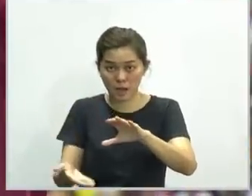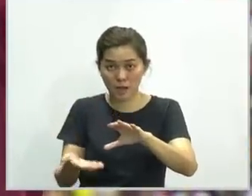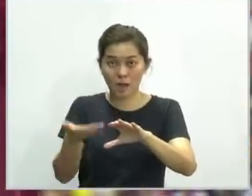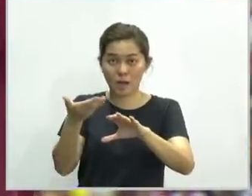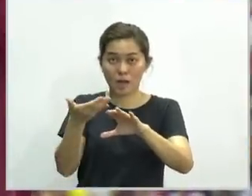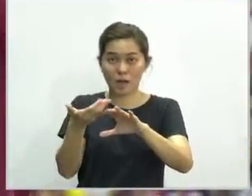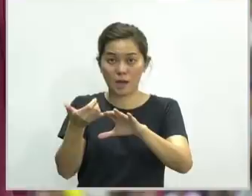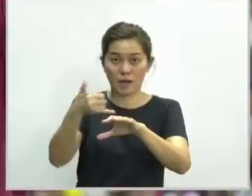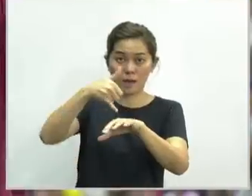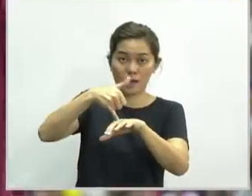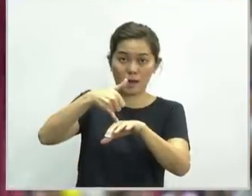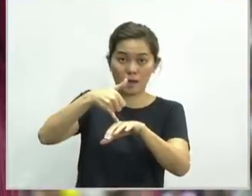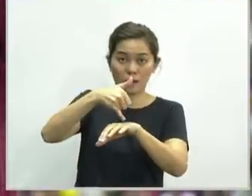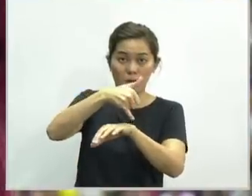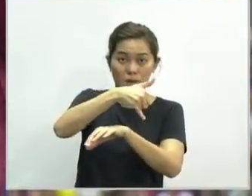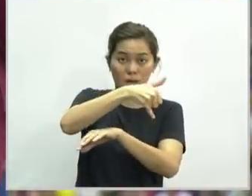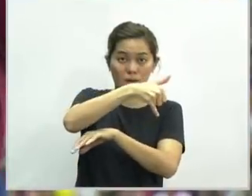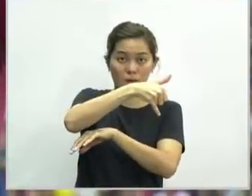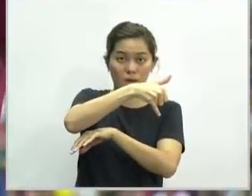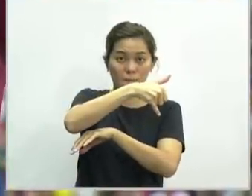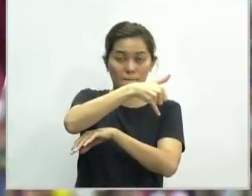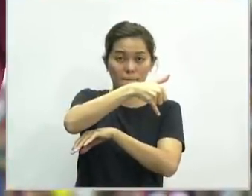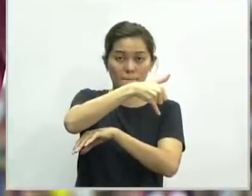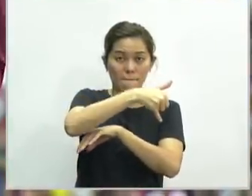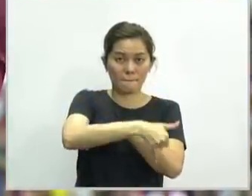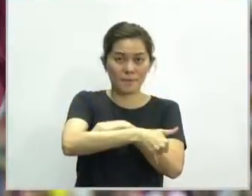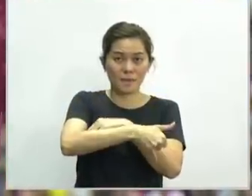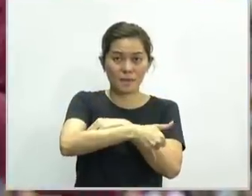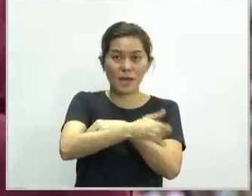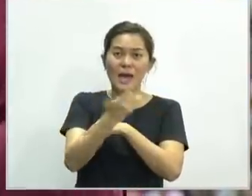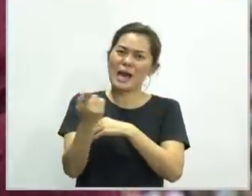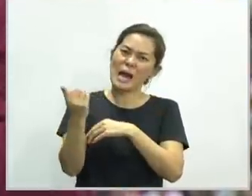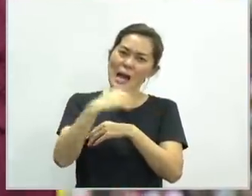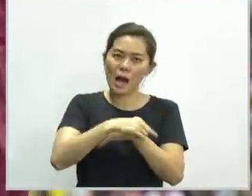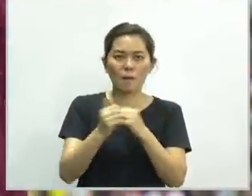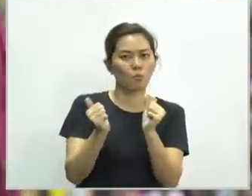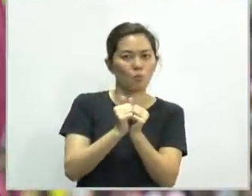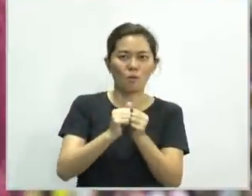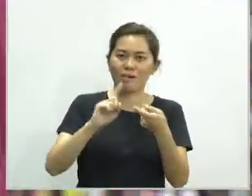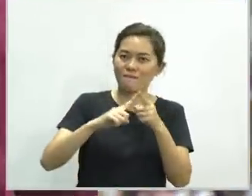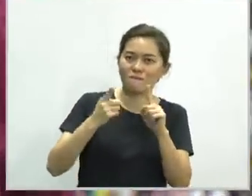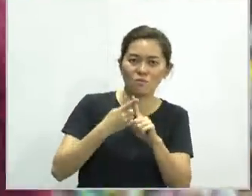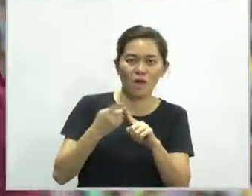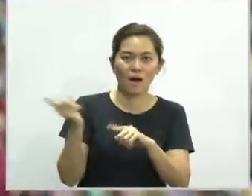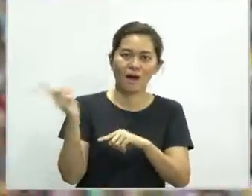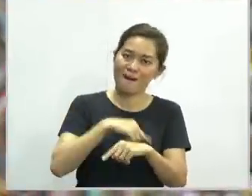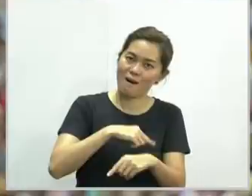the rows. Come with your friends. Come with your